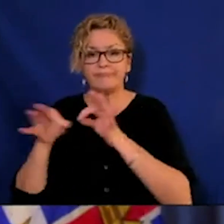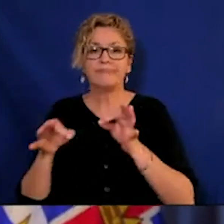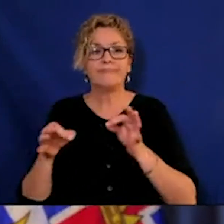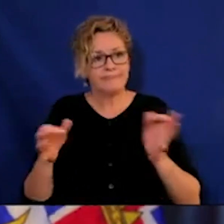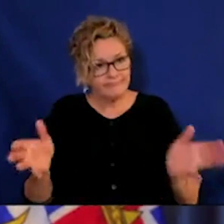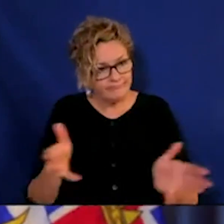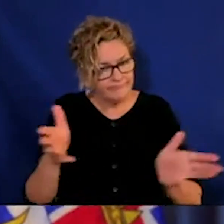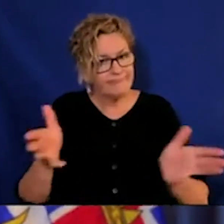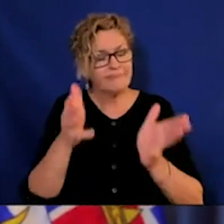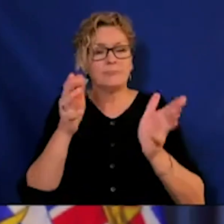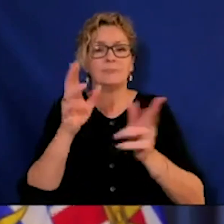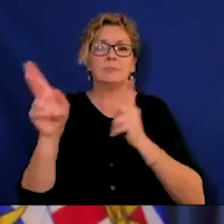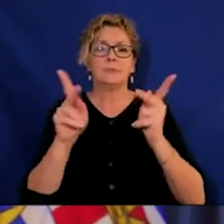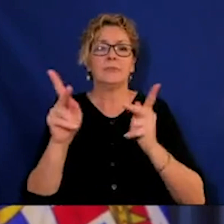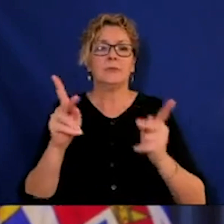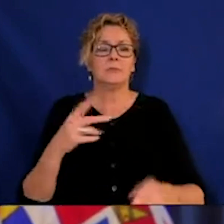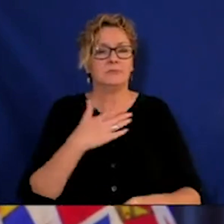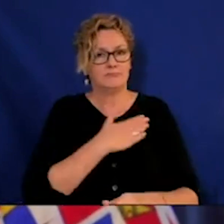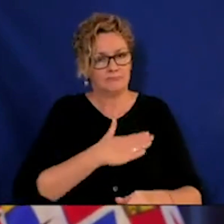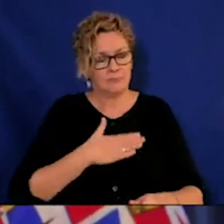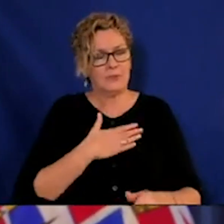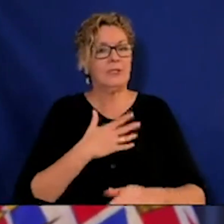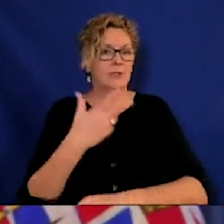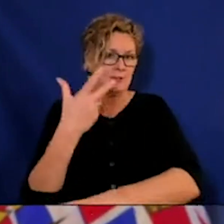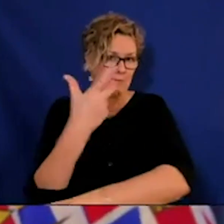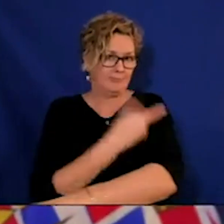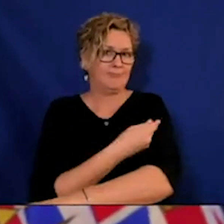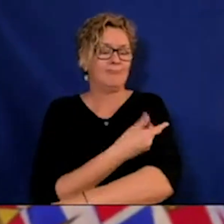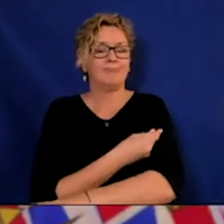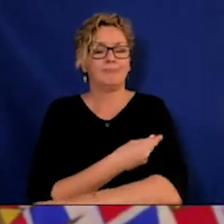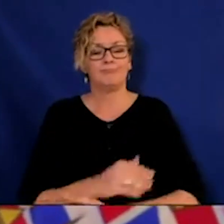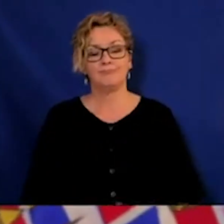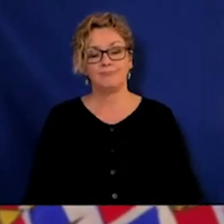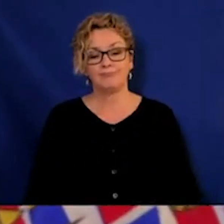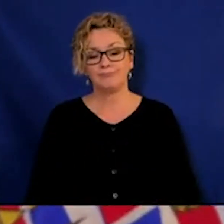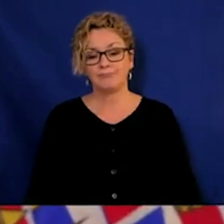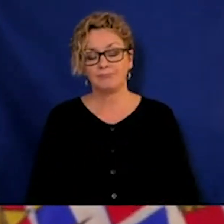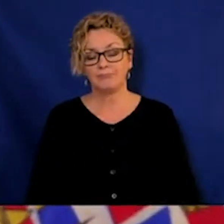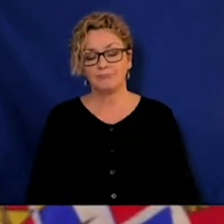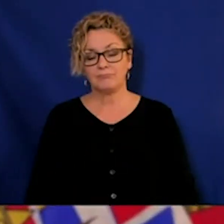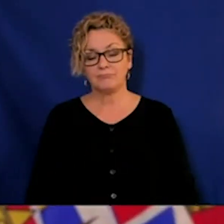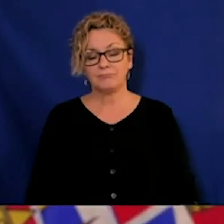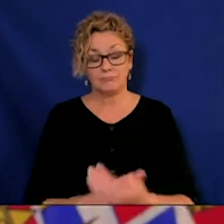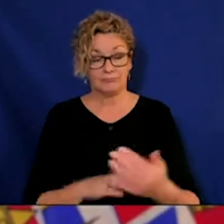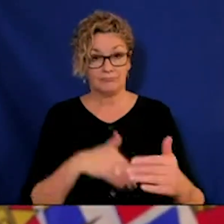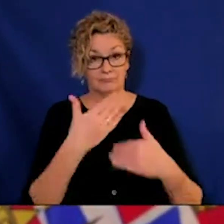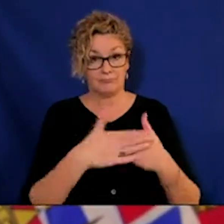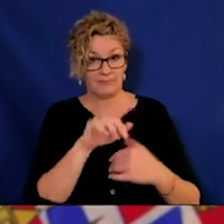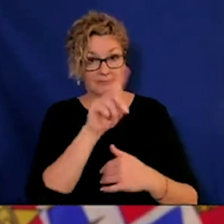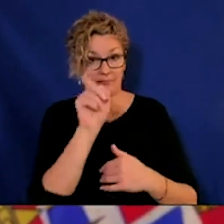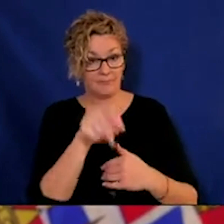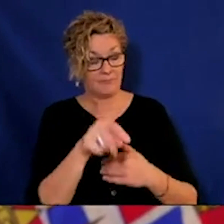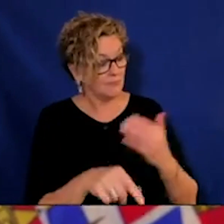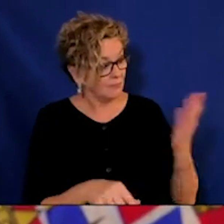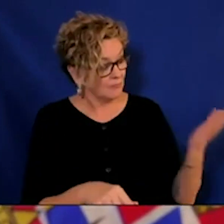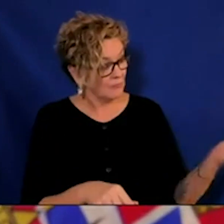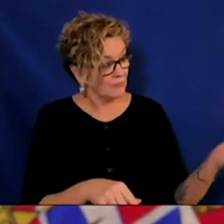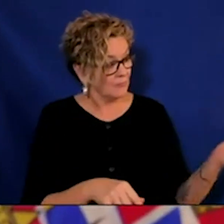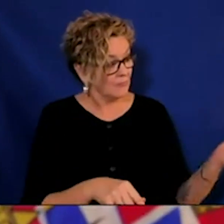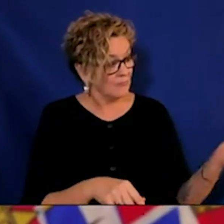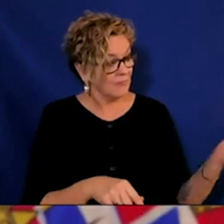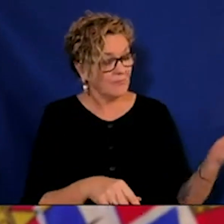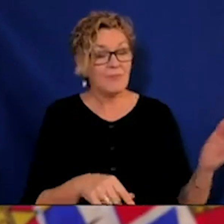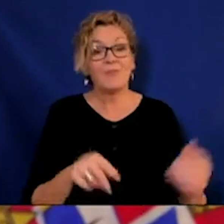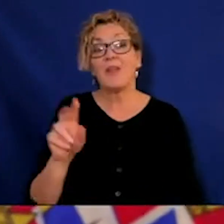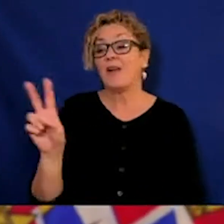David, do you have a follow-up? I do. Dr. Henry, a Vancouver pop choir has gone virtual. They've done a creative and catchy rendition